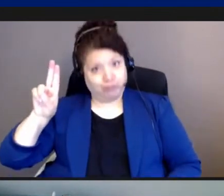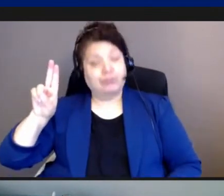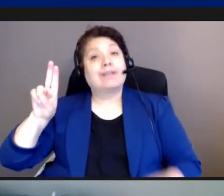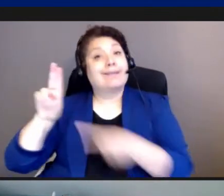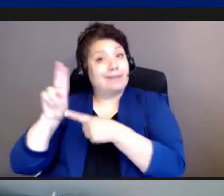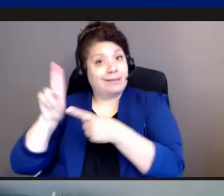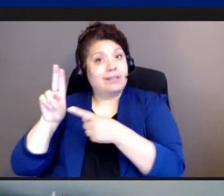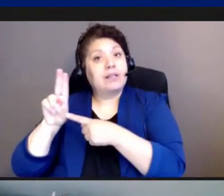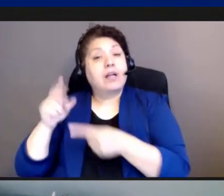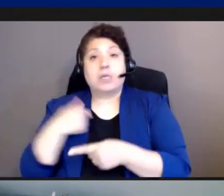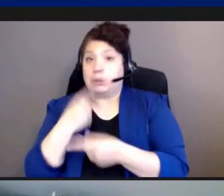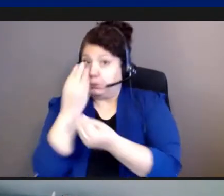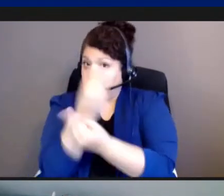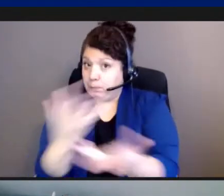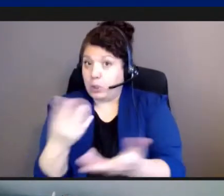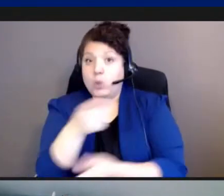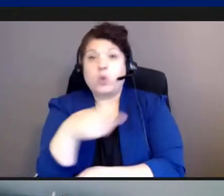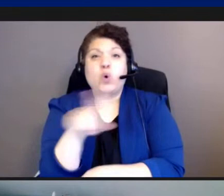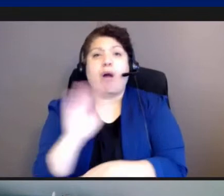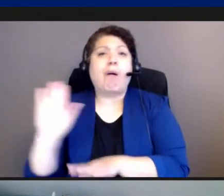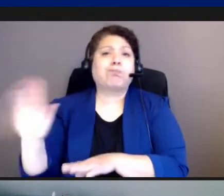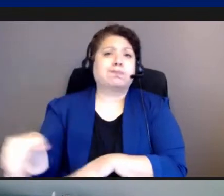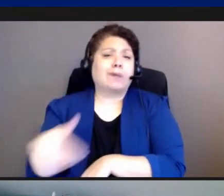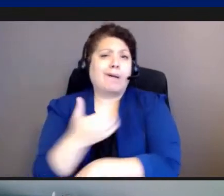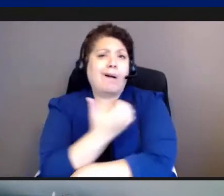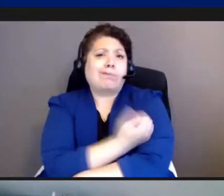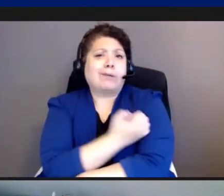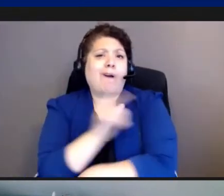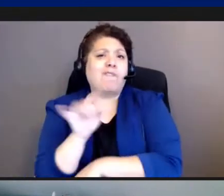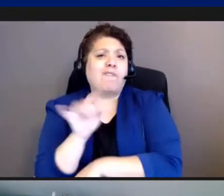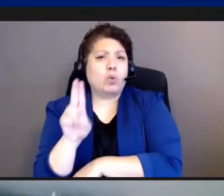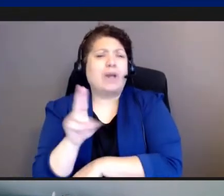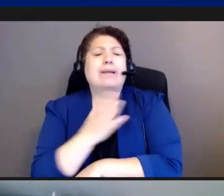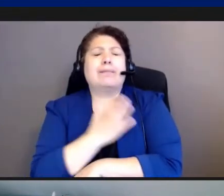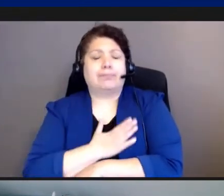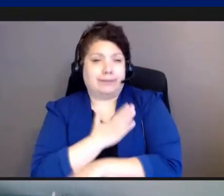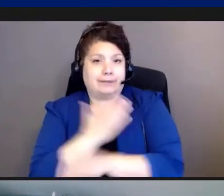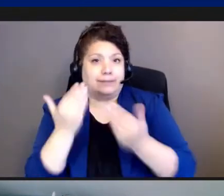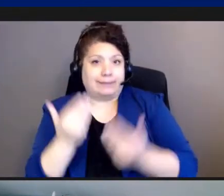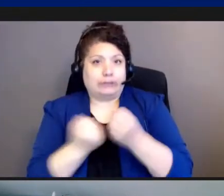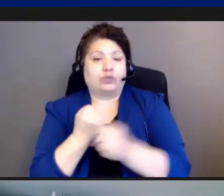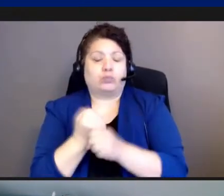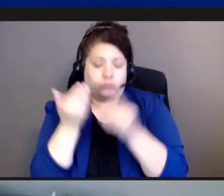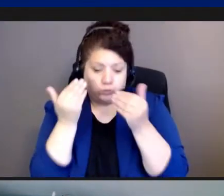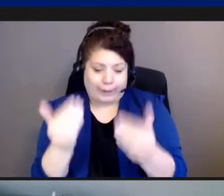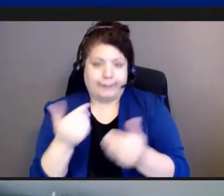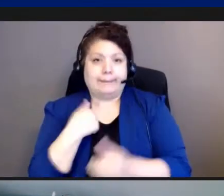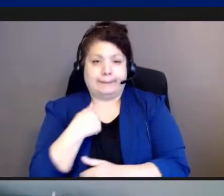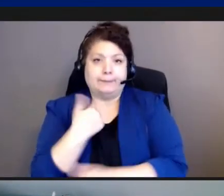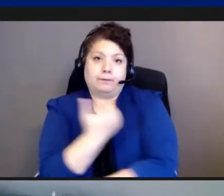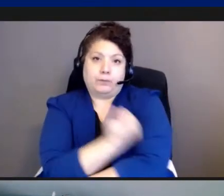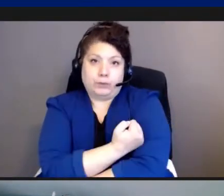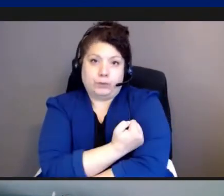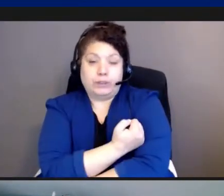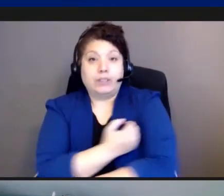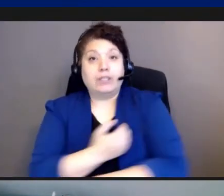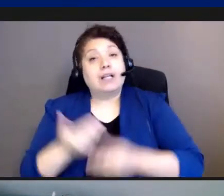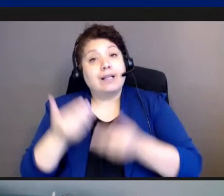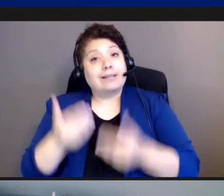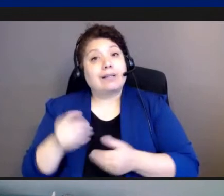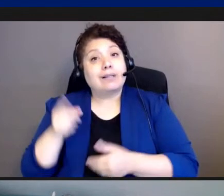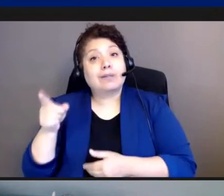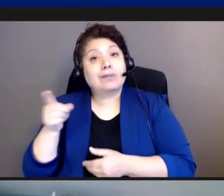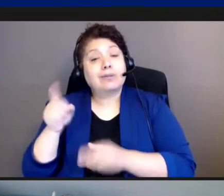this. If you don't normally get a flu shot, please get one this year. OPH has received our vaccines and are in the midst of shipping them to